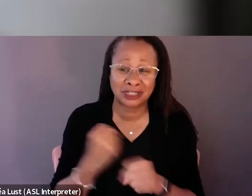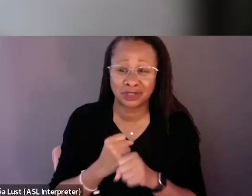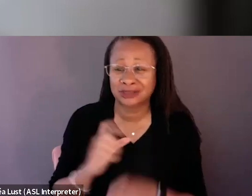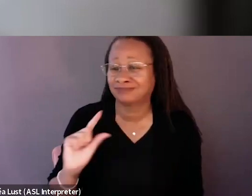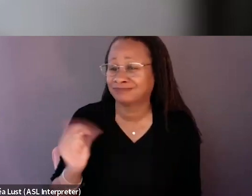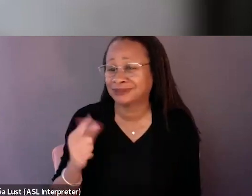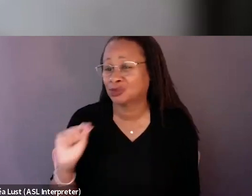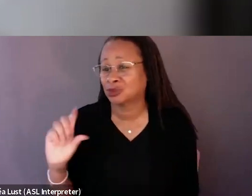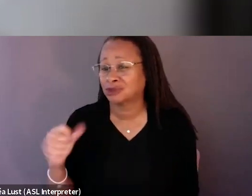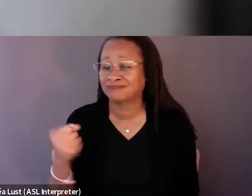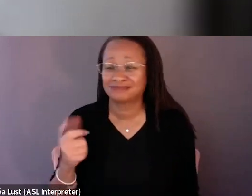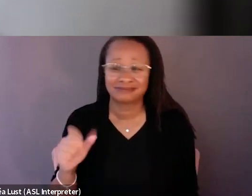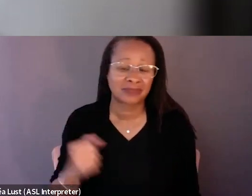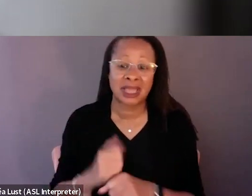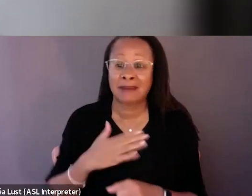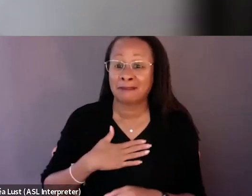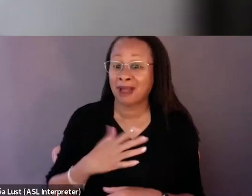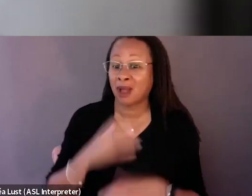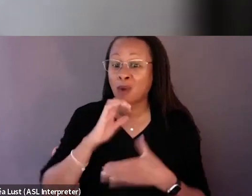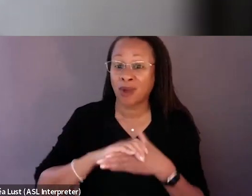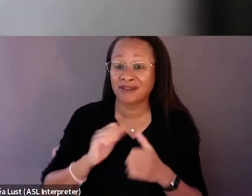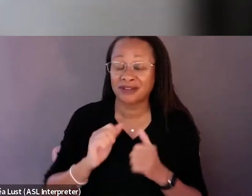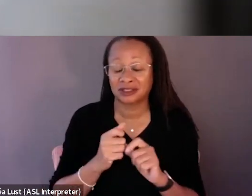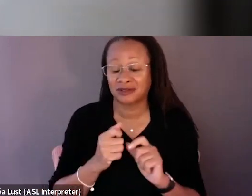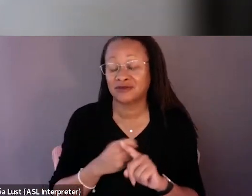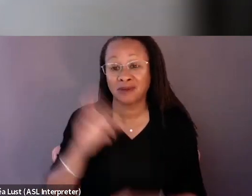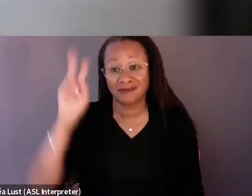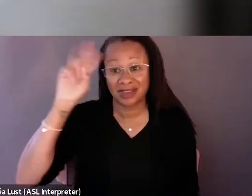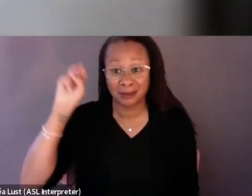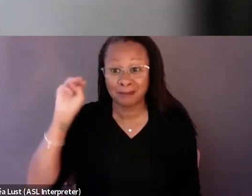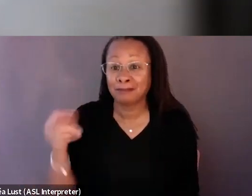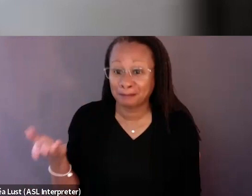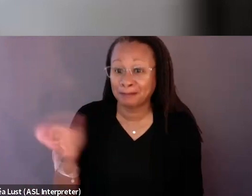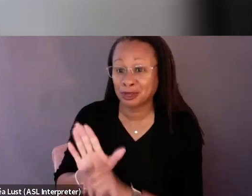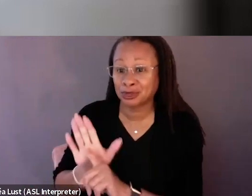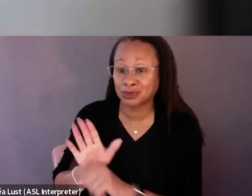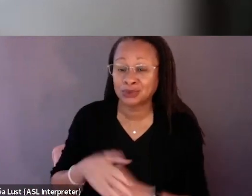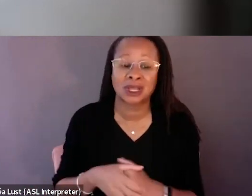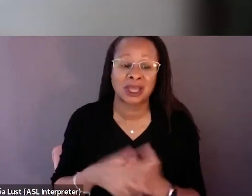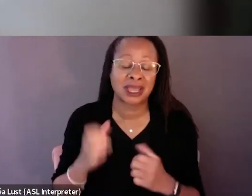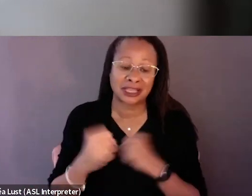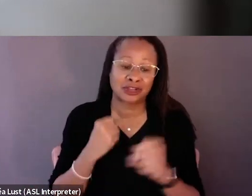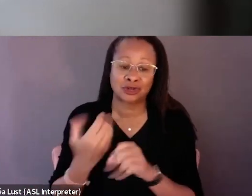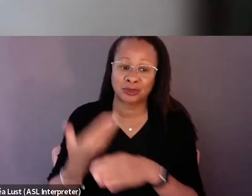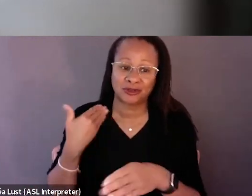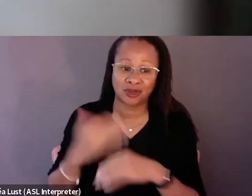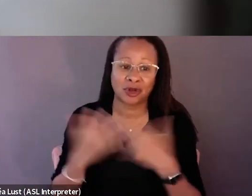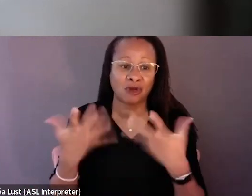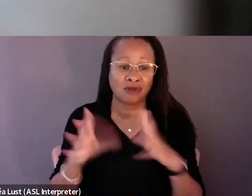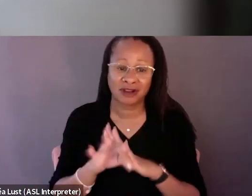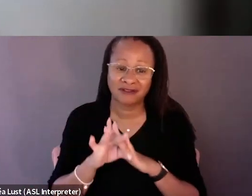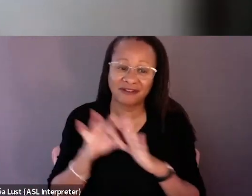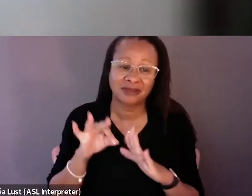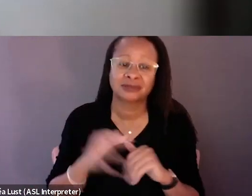is Vietnamese. She's from Vietnam, and I years before I already found this